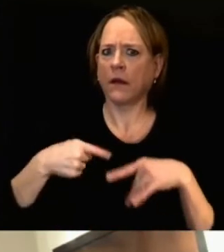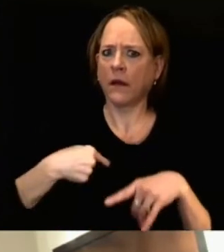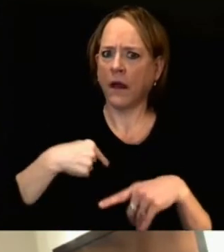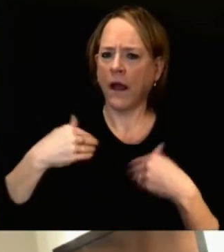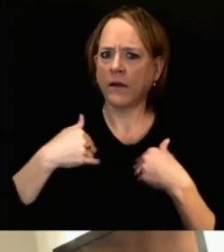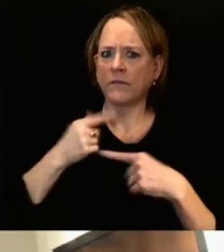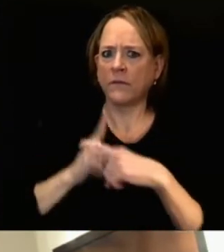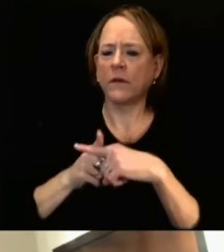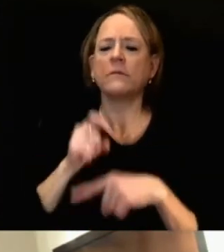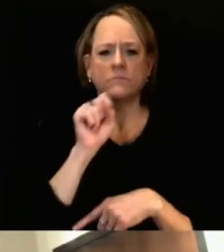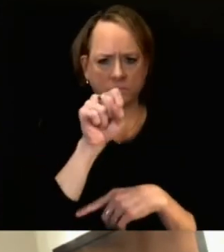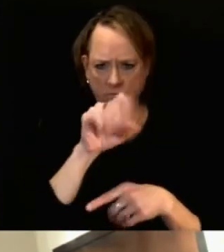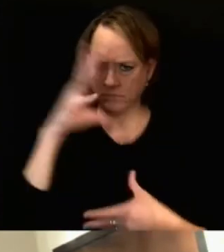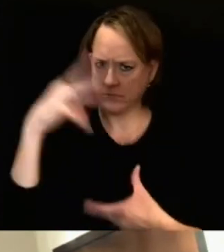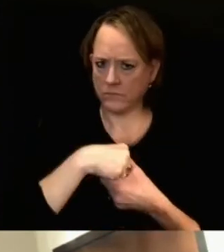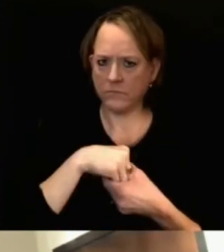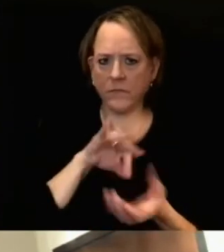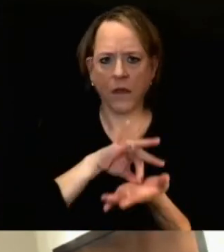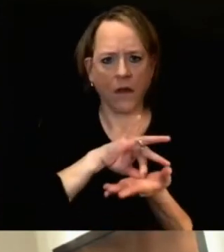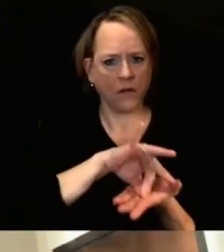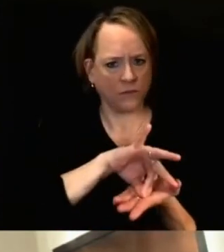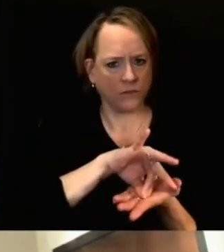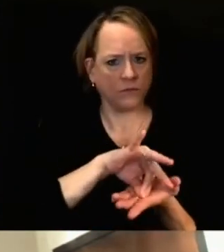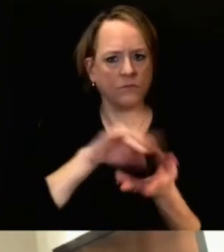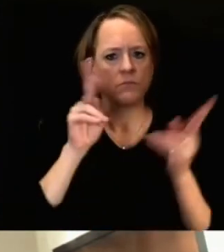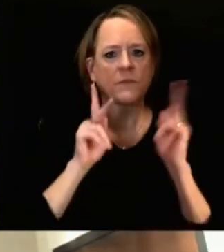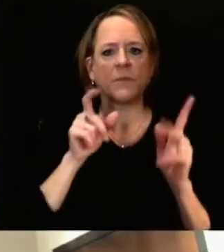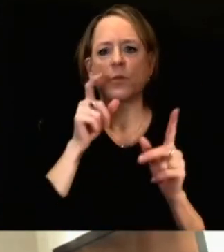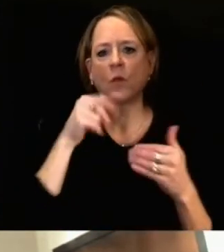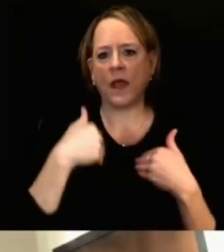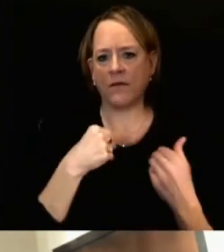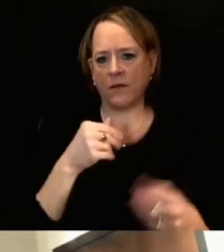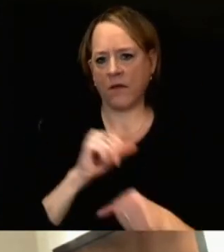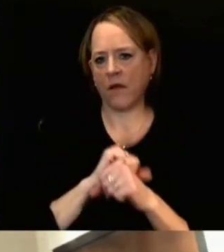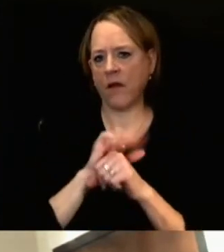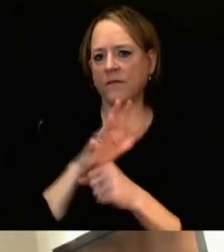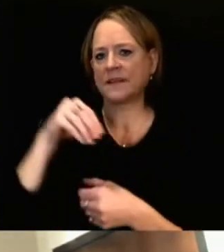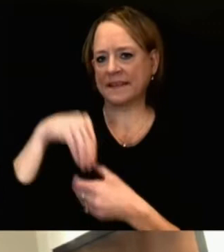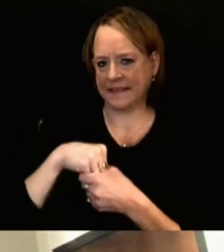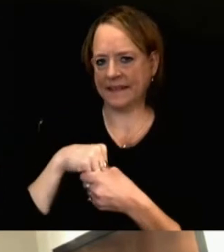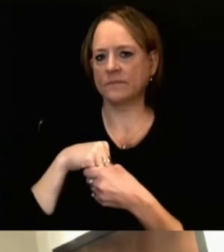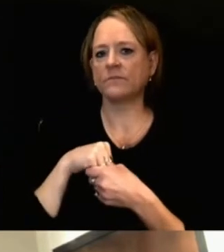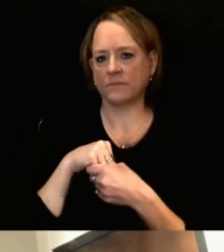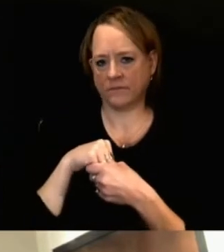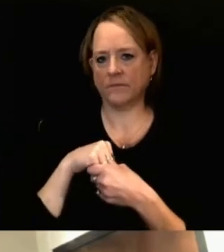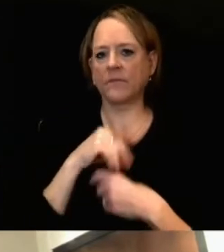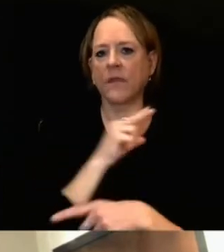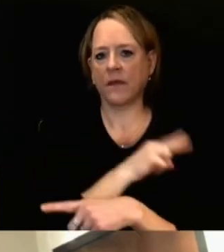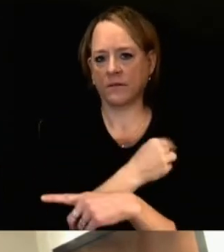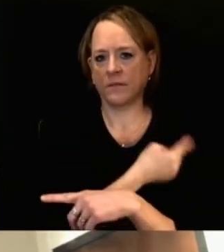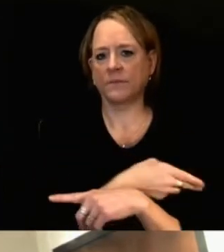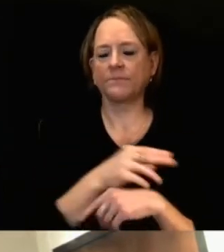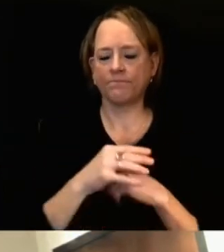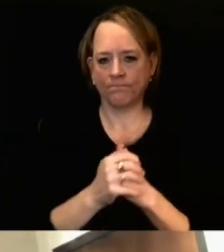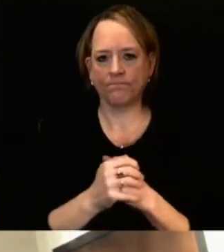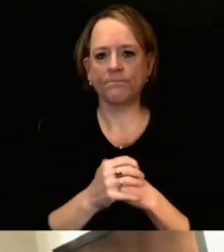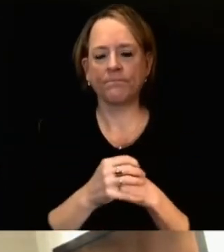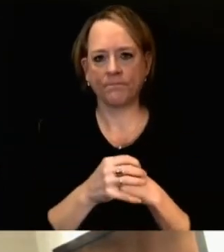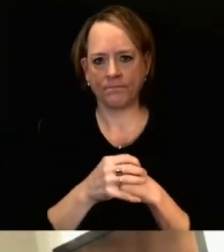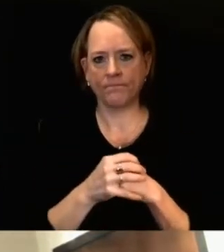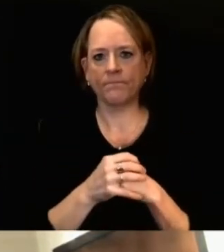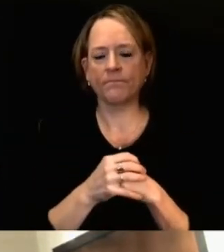associated hospitalization, and the reason for that is there's several reasons. One is the way we collect the data is we ask hospitals to report